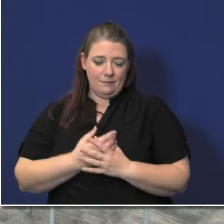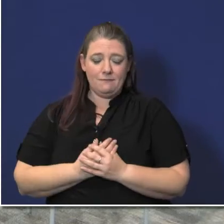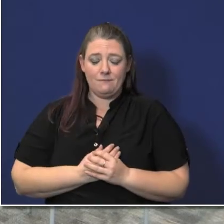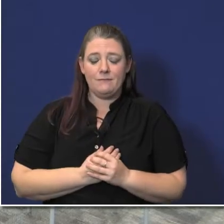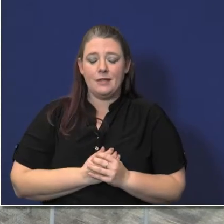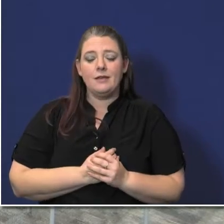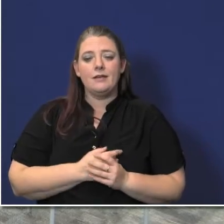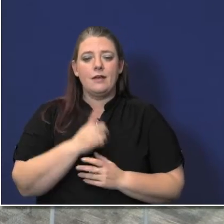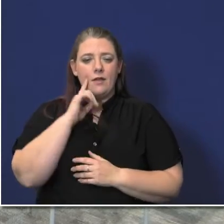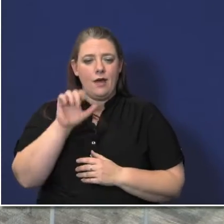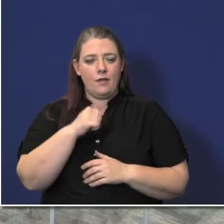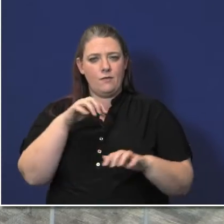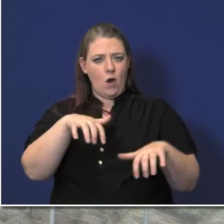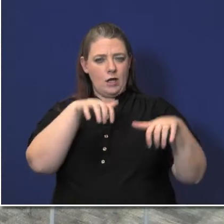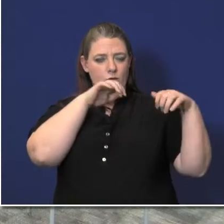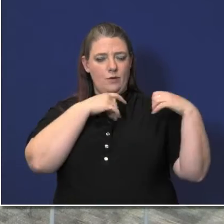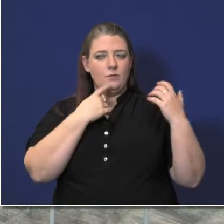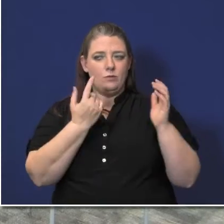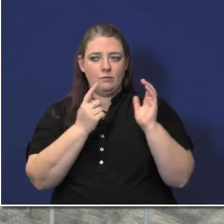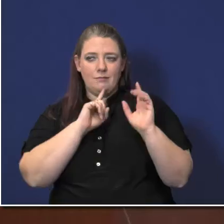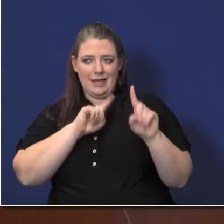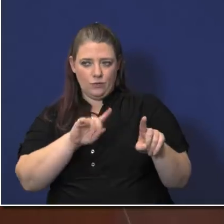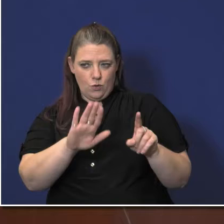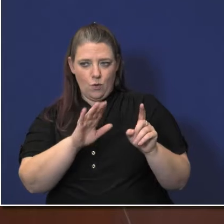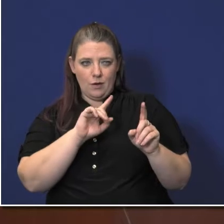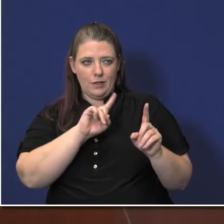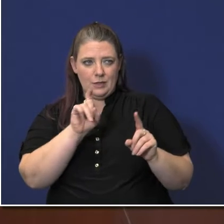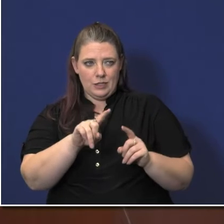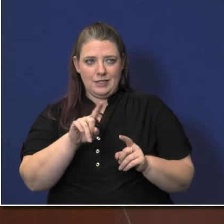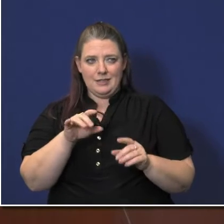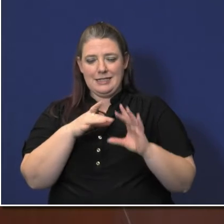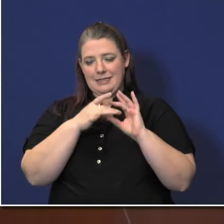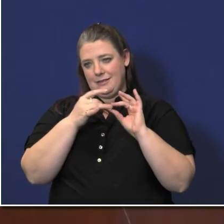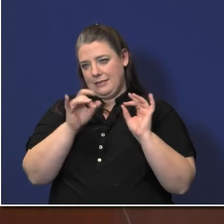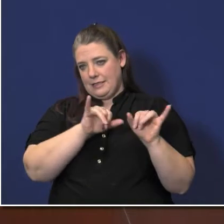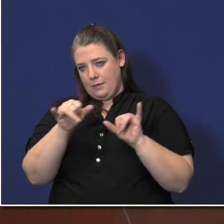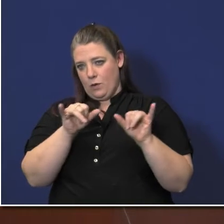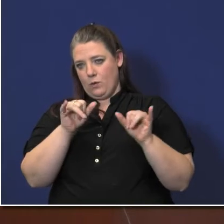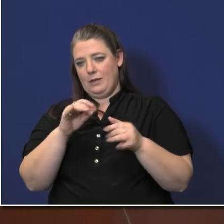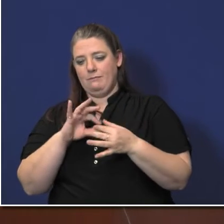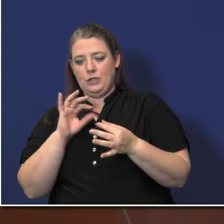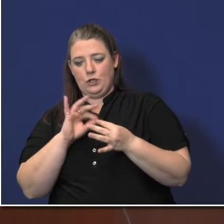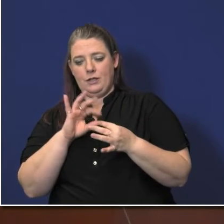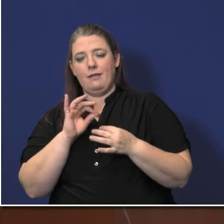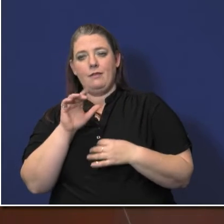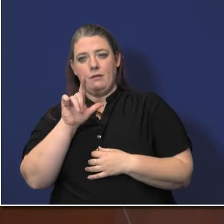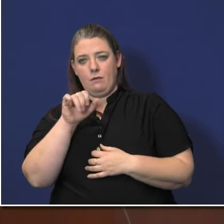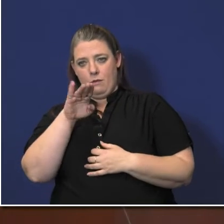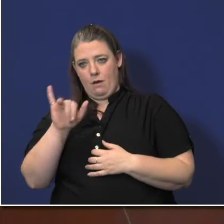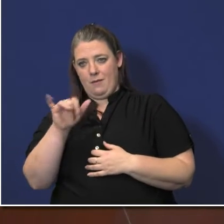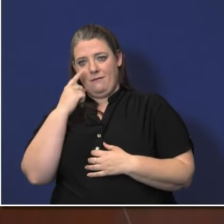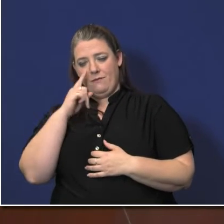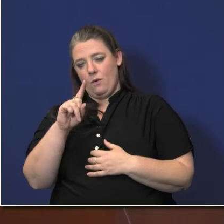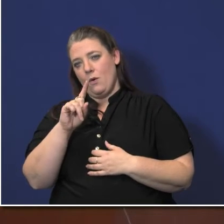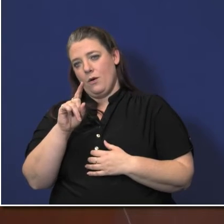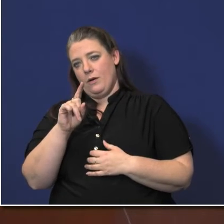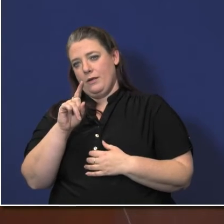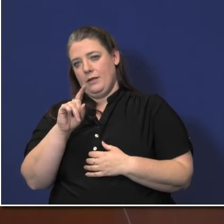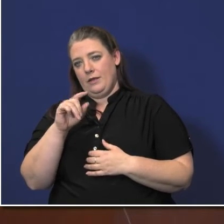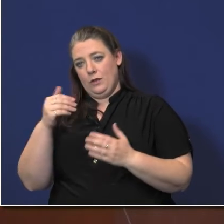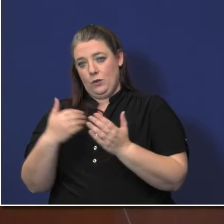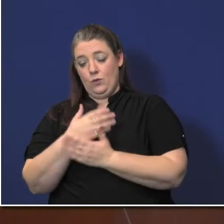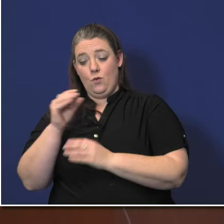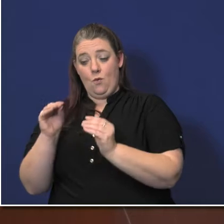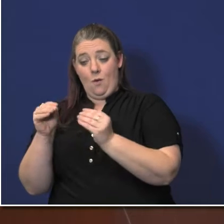the auditorium, just to keep answering your question, very similar how we touched on especially on the lobby and the main entrance for the new office